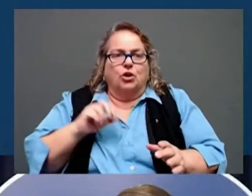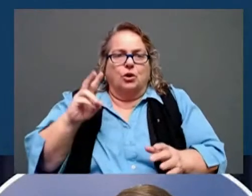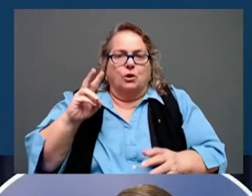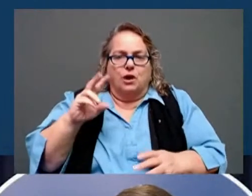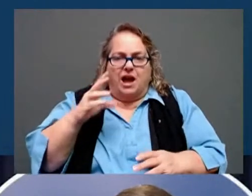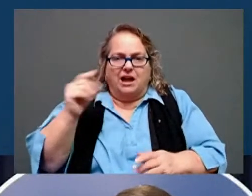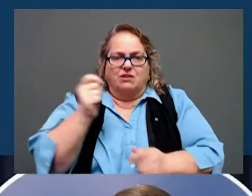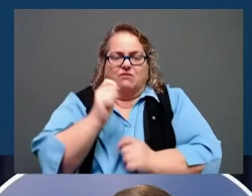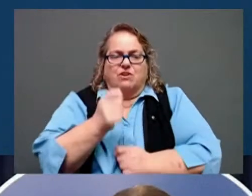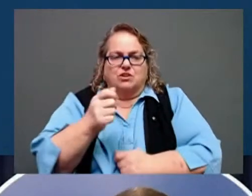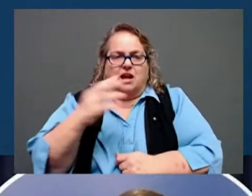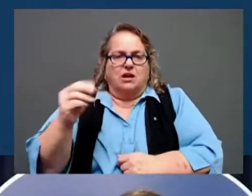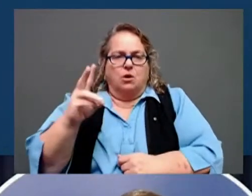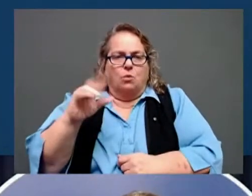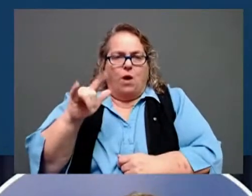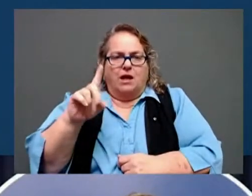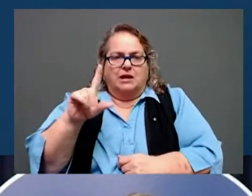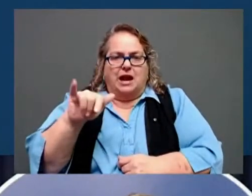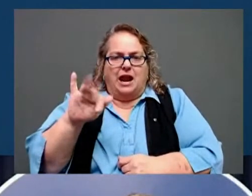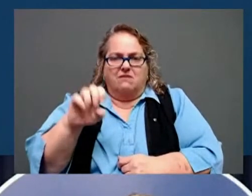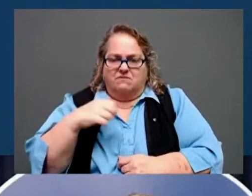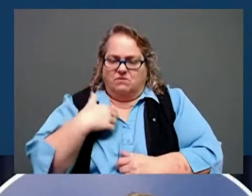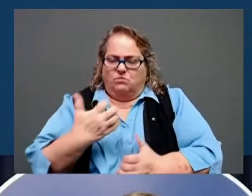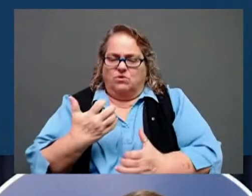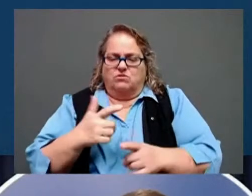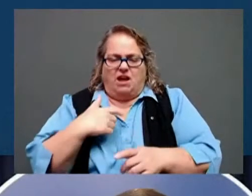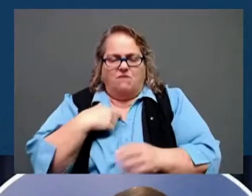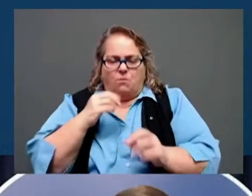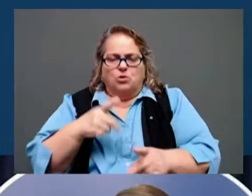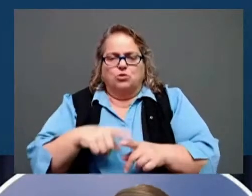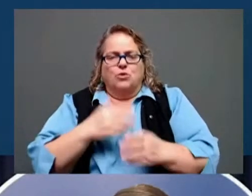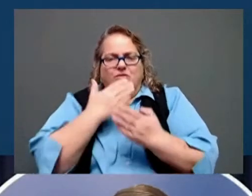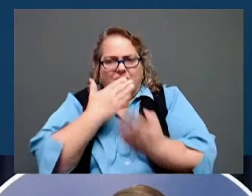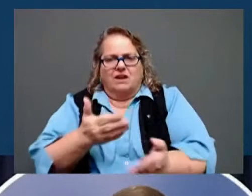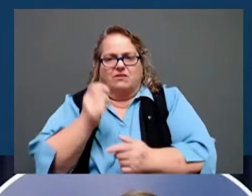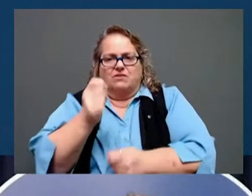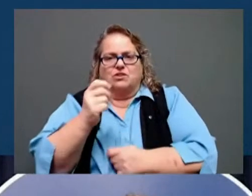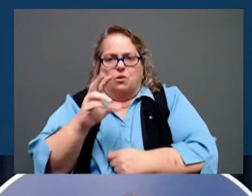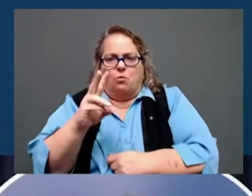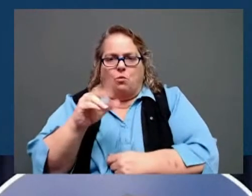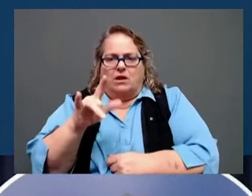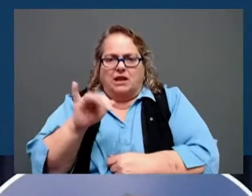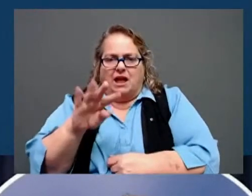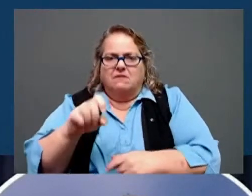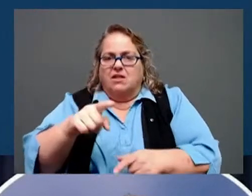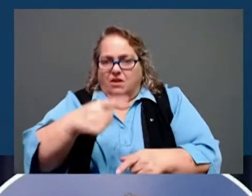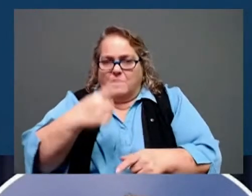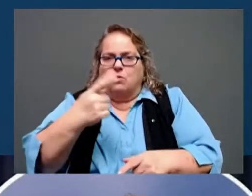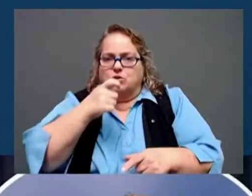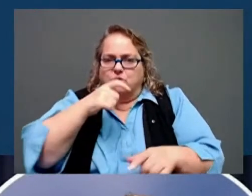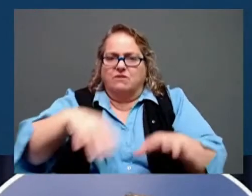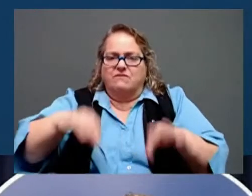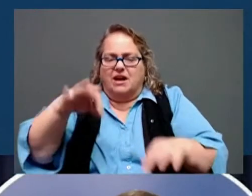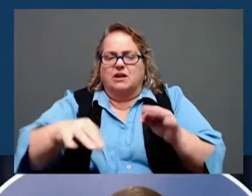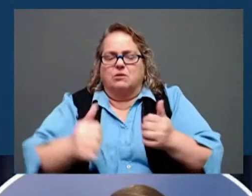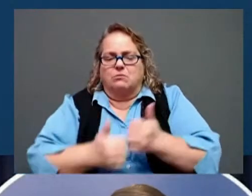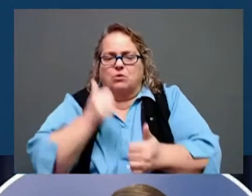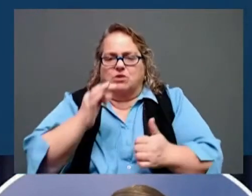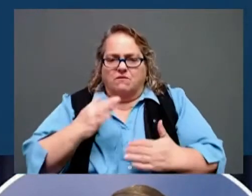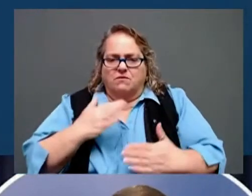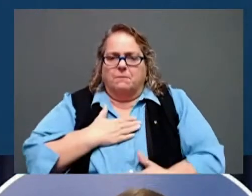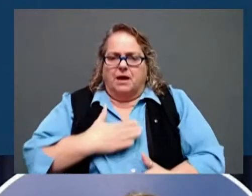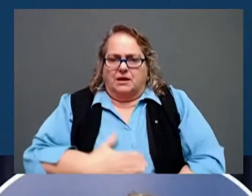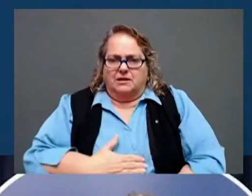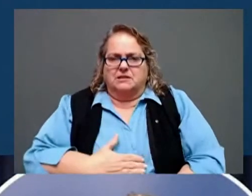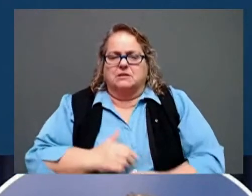them for all those rescues, and they're the ones finding most of the bodies. So make sure they're taking